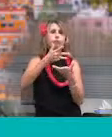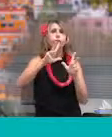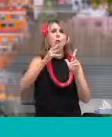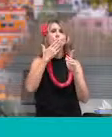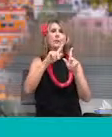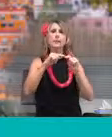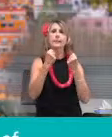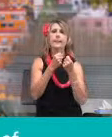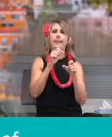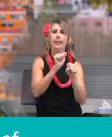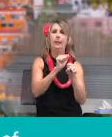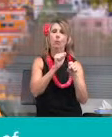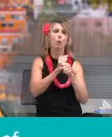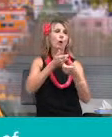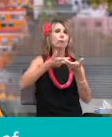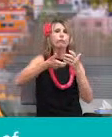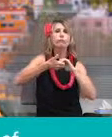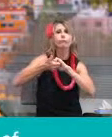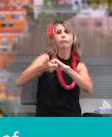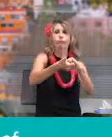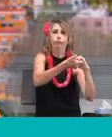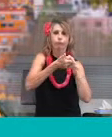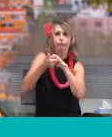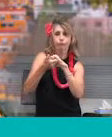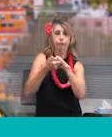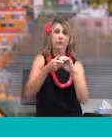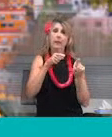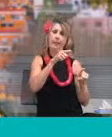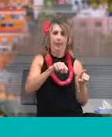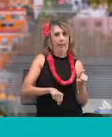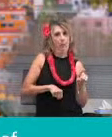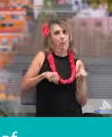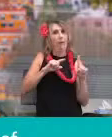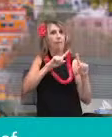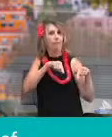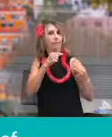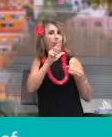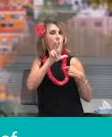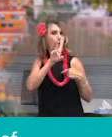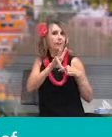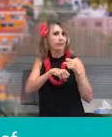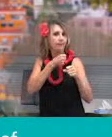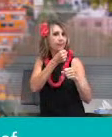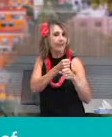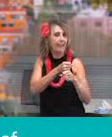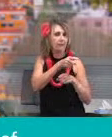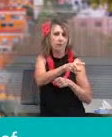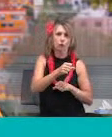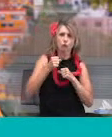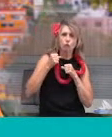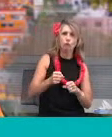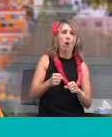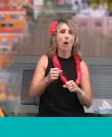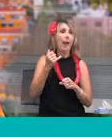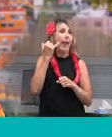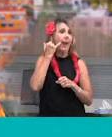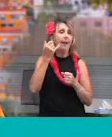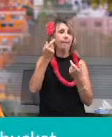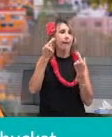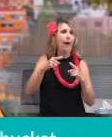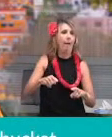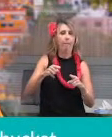others. He is proud of his long record of service with the board. He is also resilient in the face of